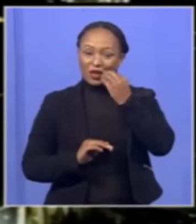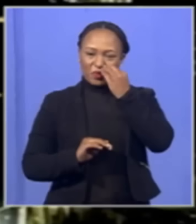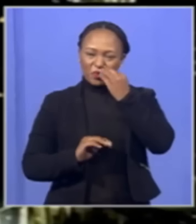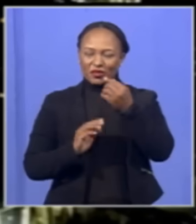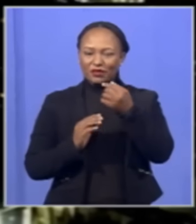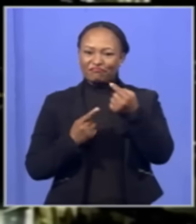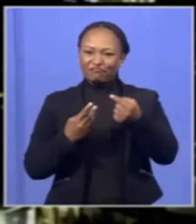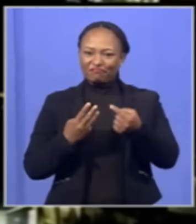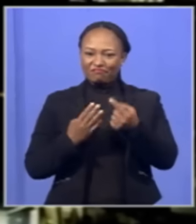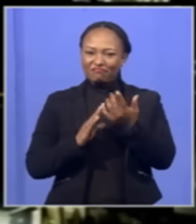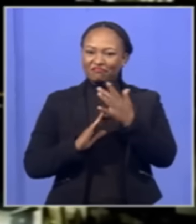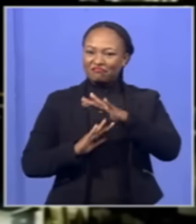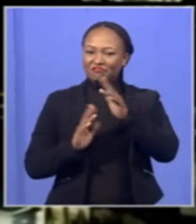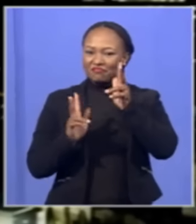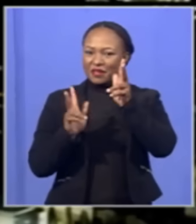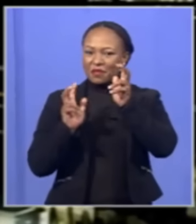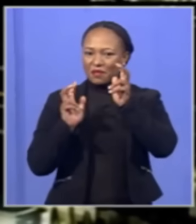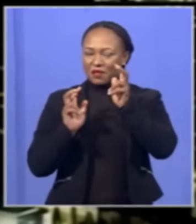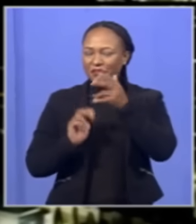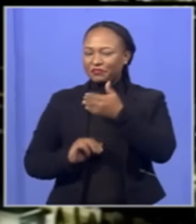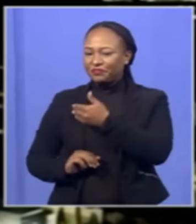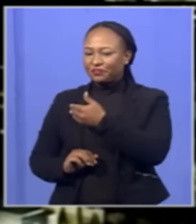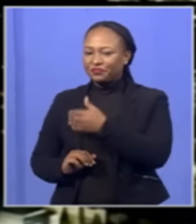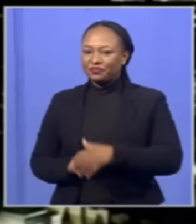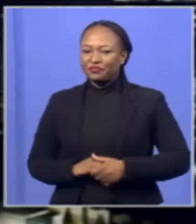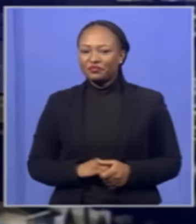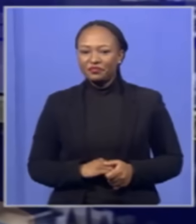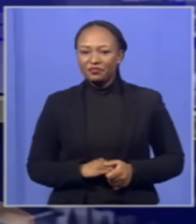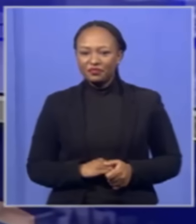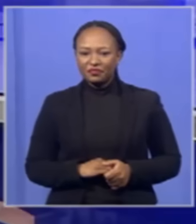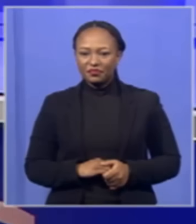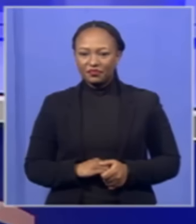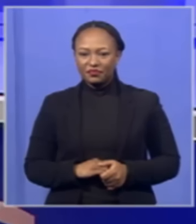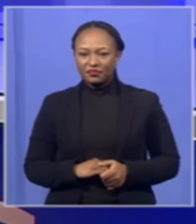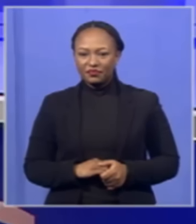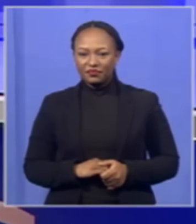Setswana. A re iketle mmogo ka tshedimosetso.